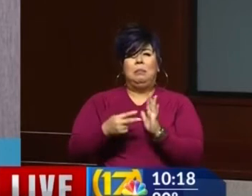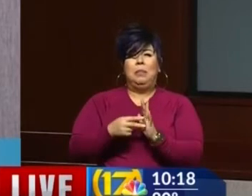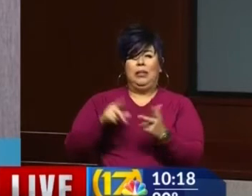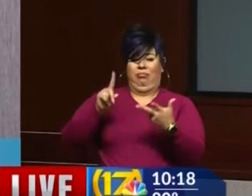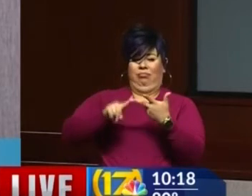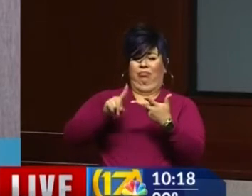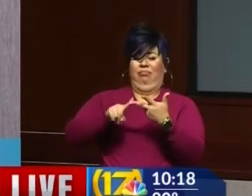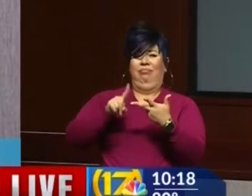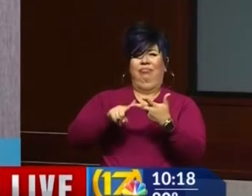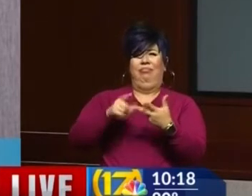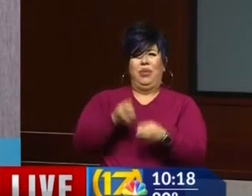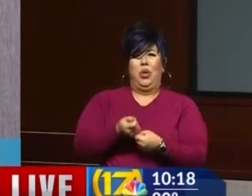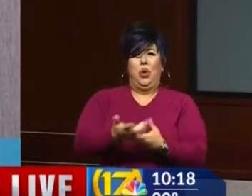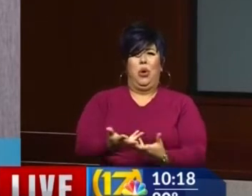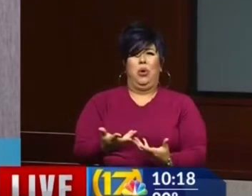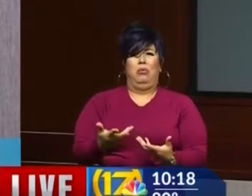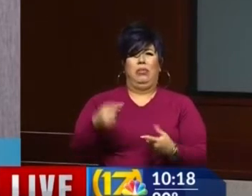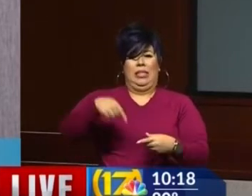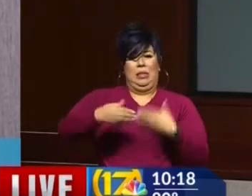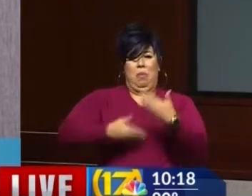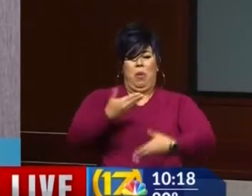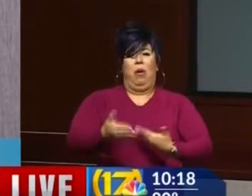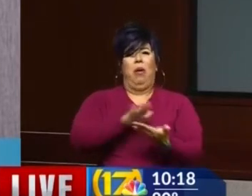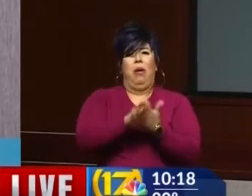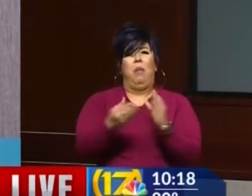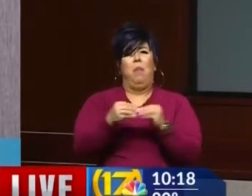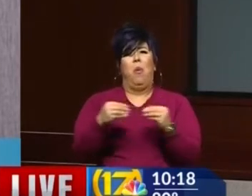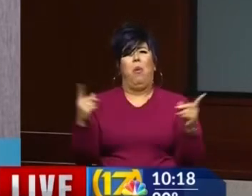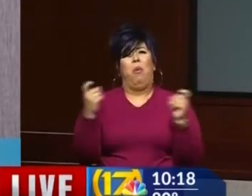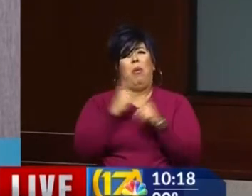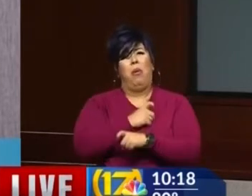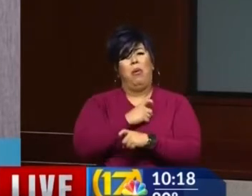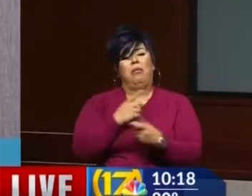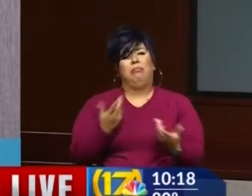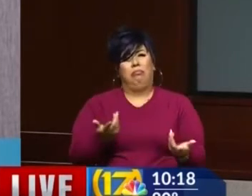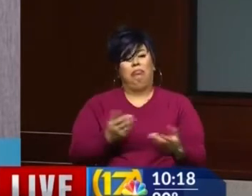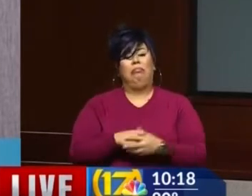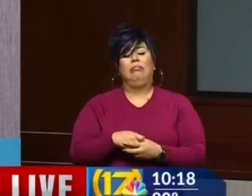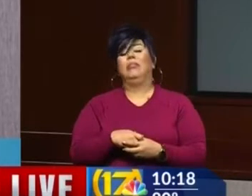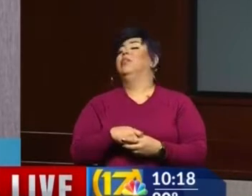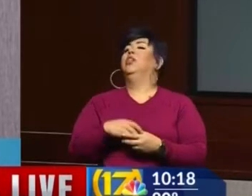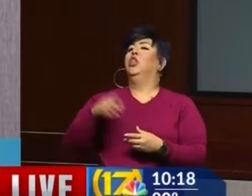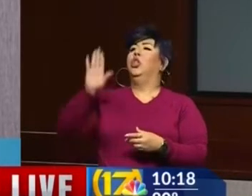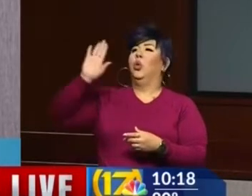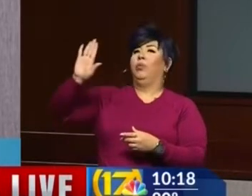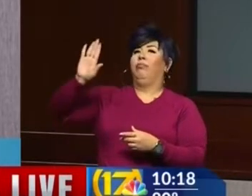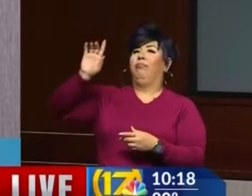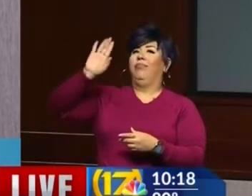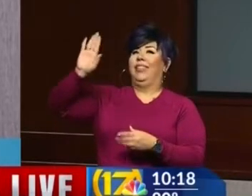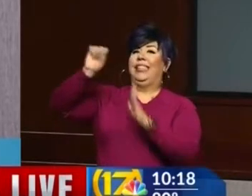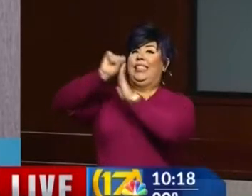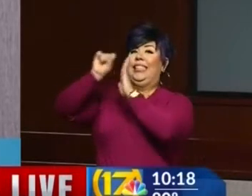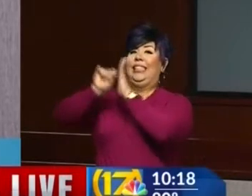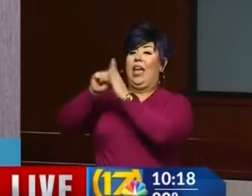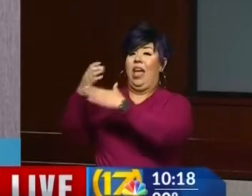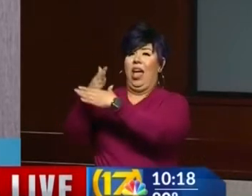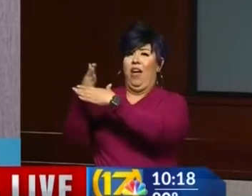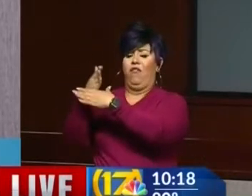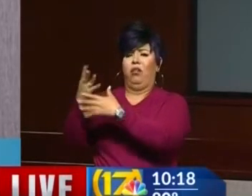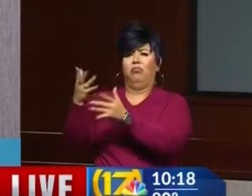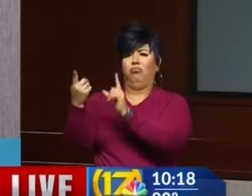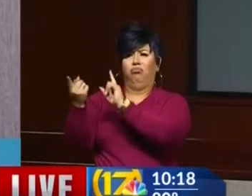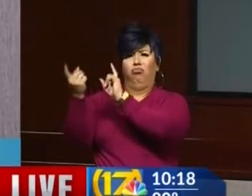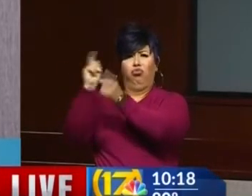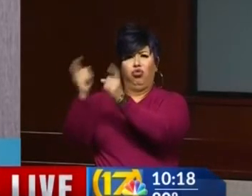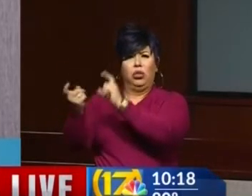a less restrictive tier. The statewide testing rate average is a moving target and is